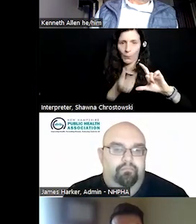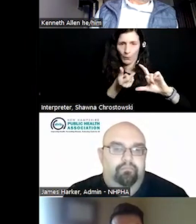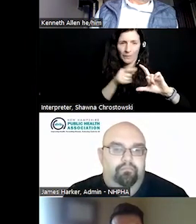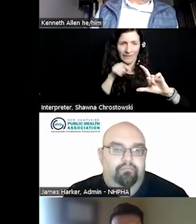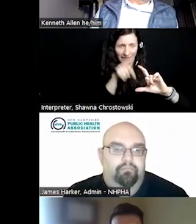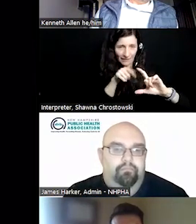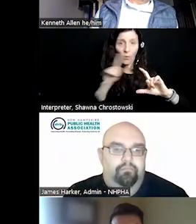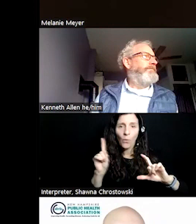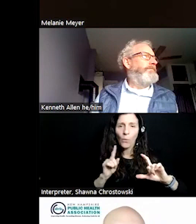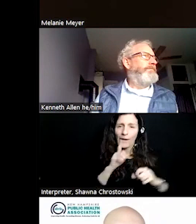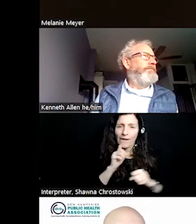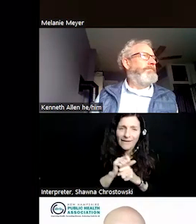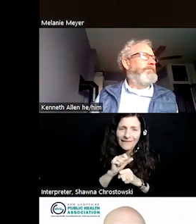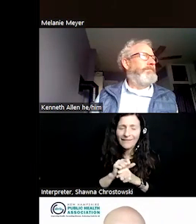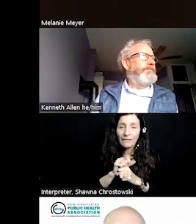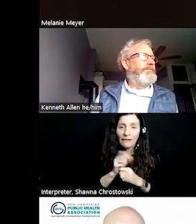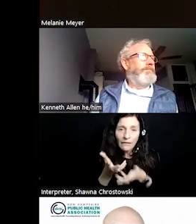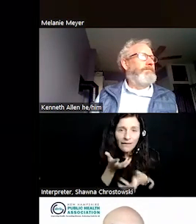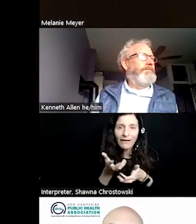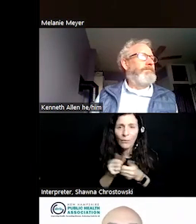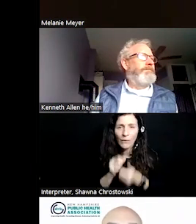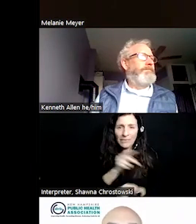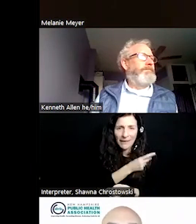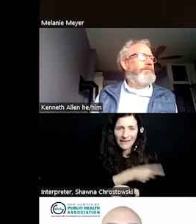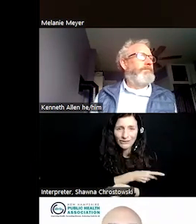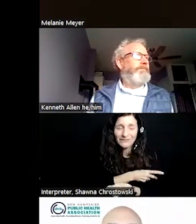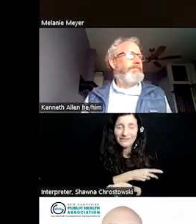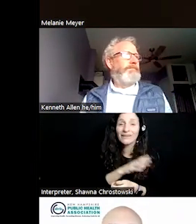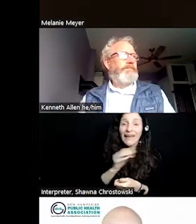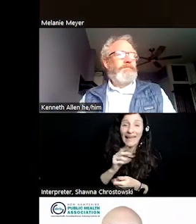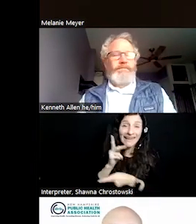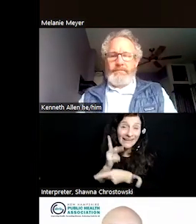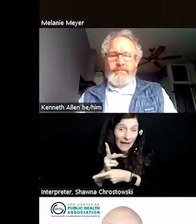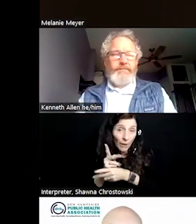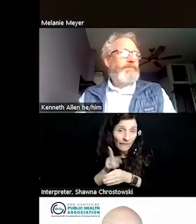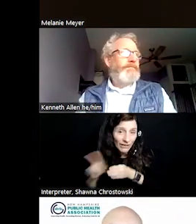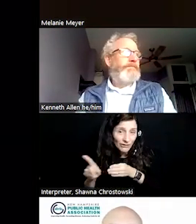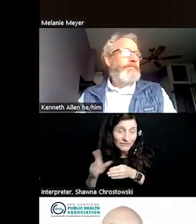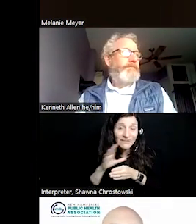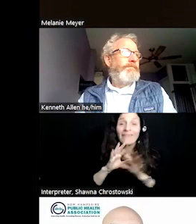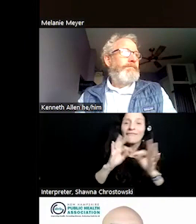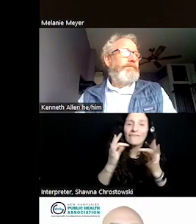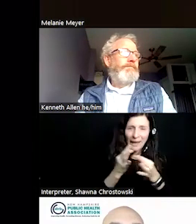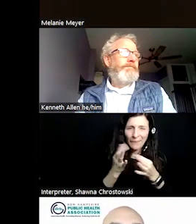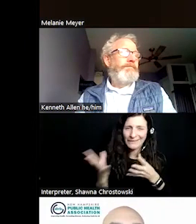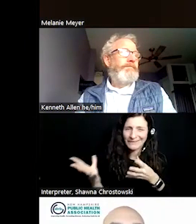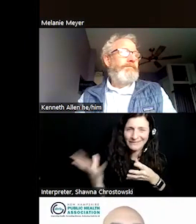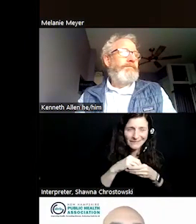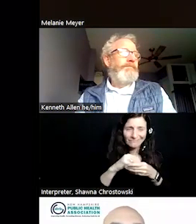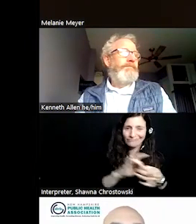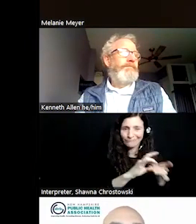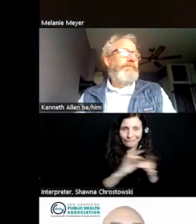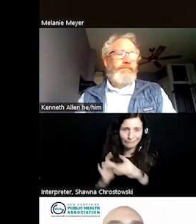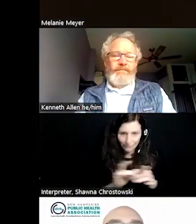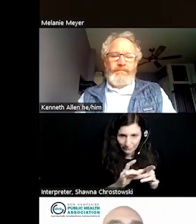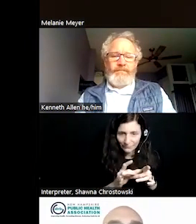they're interacting with the patients and their care professionals and their families. Our work has much